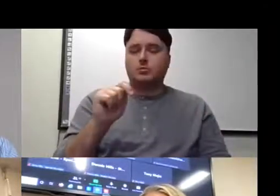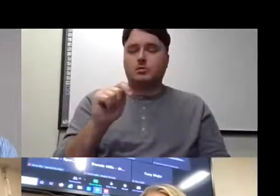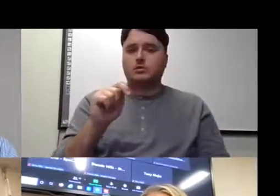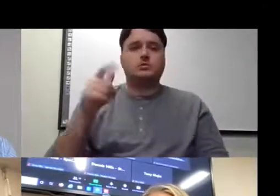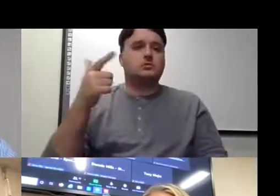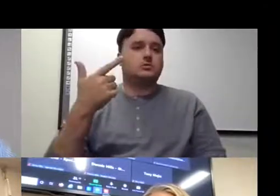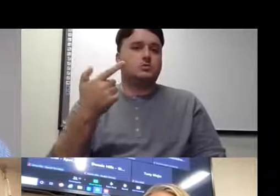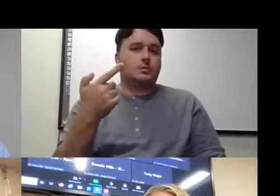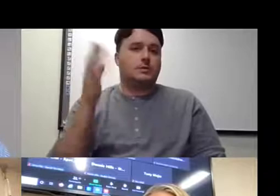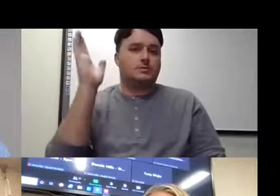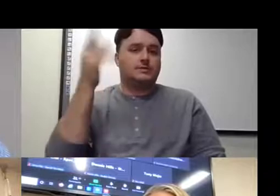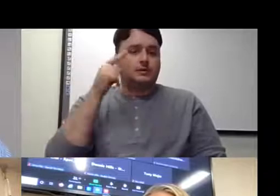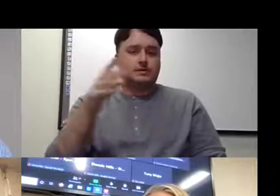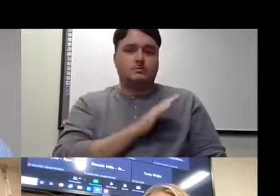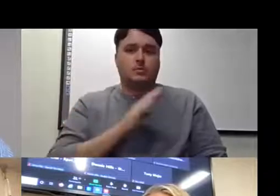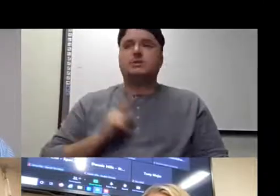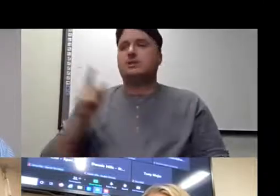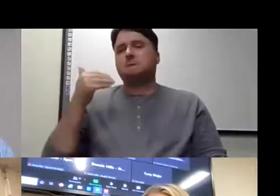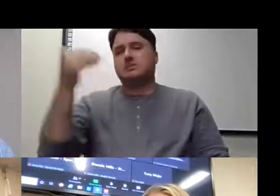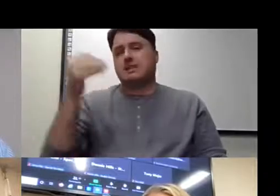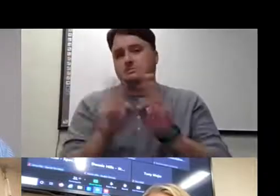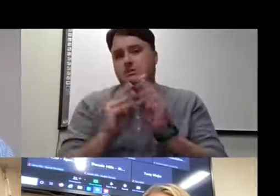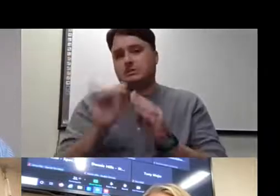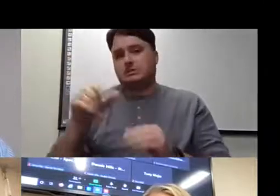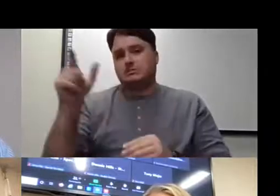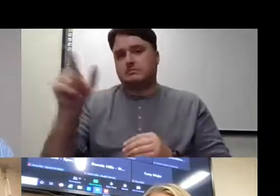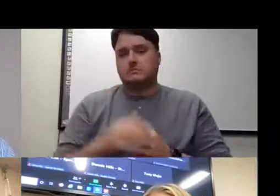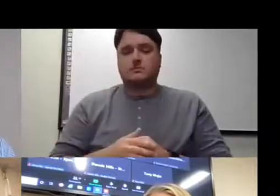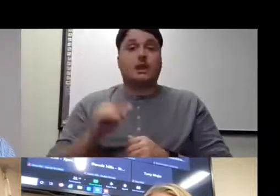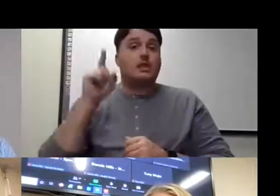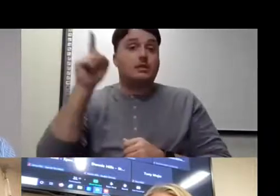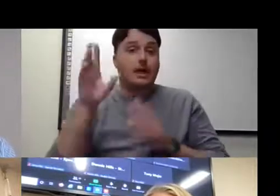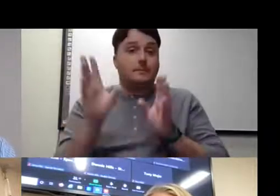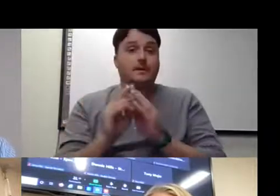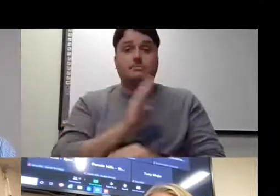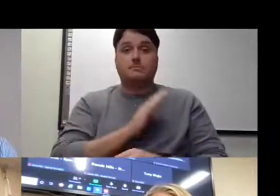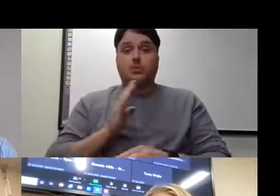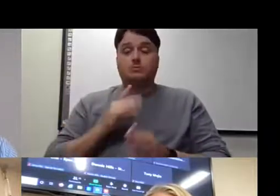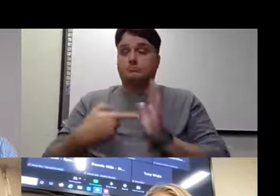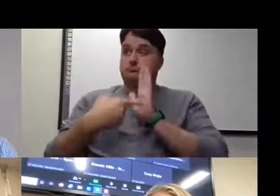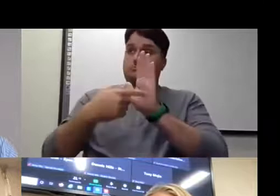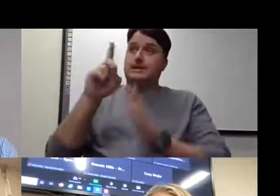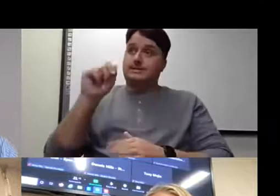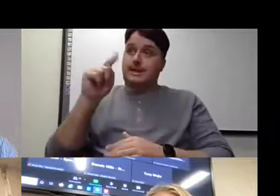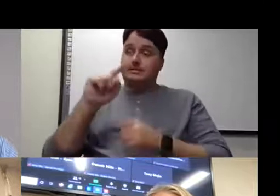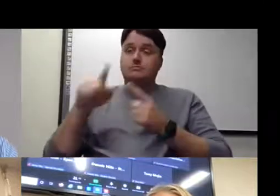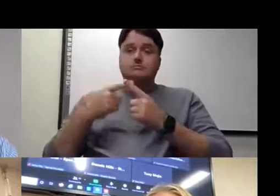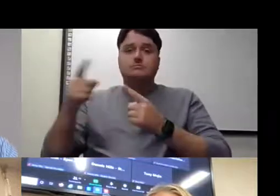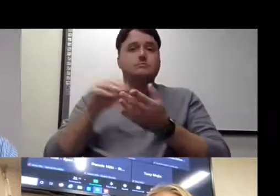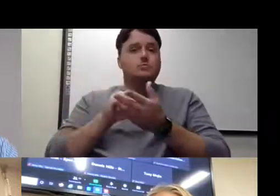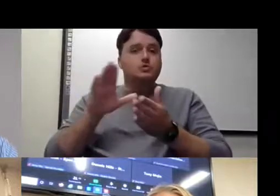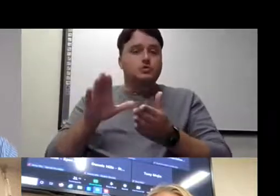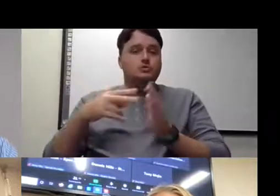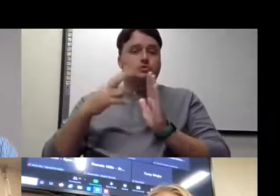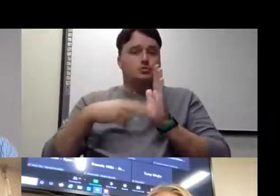presentation to the board, which would come to your next meeting. At that meeting, the board will be presented with data regarding the student